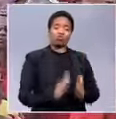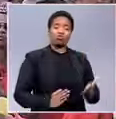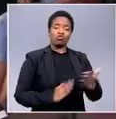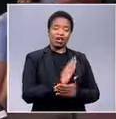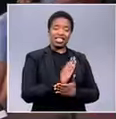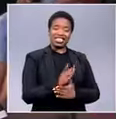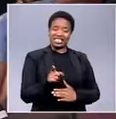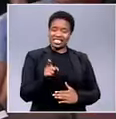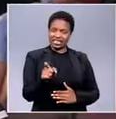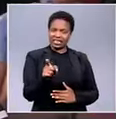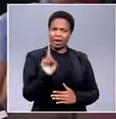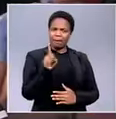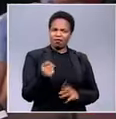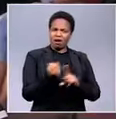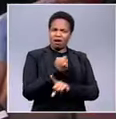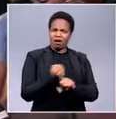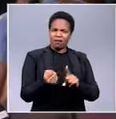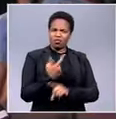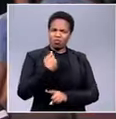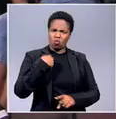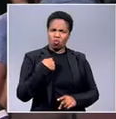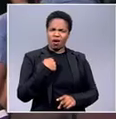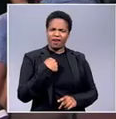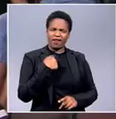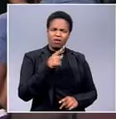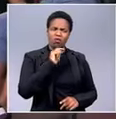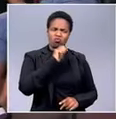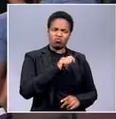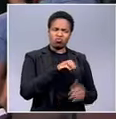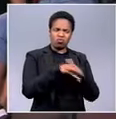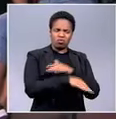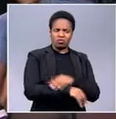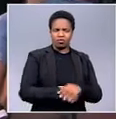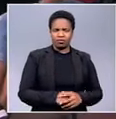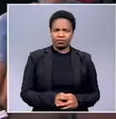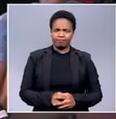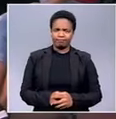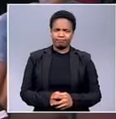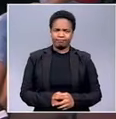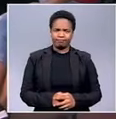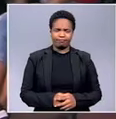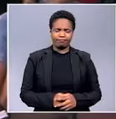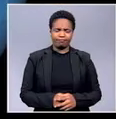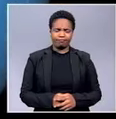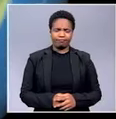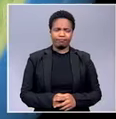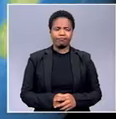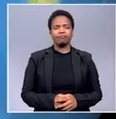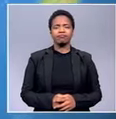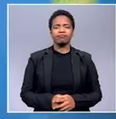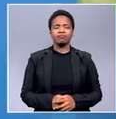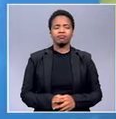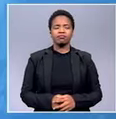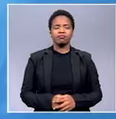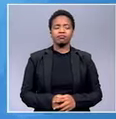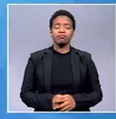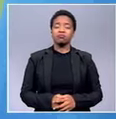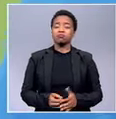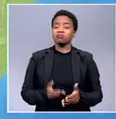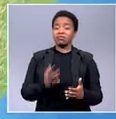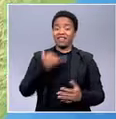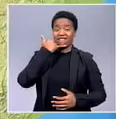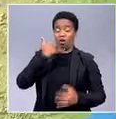Commission shouldn't be abused to try and hide the truth. Long live the Commander-in-Chief, long live! We welcome the